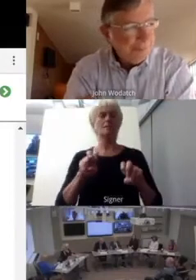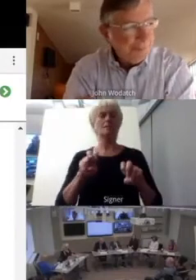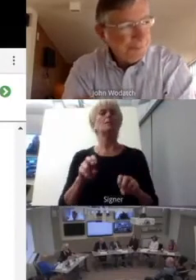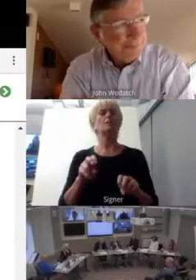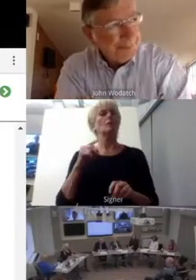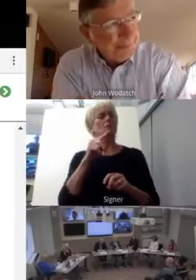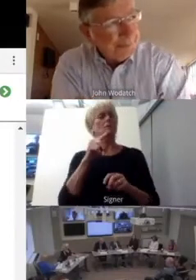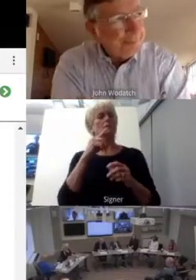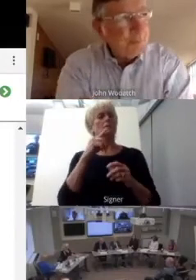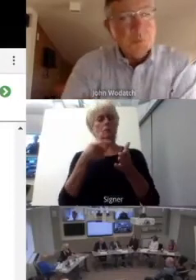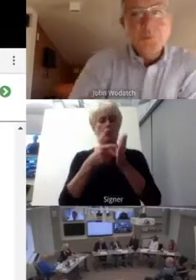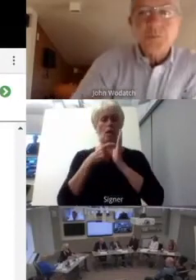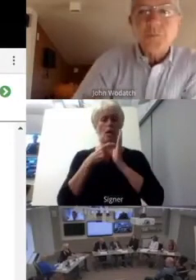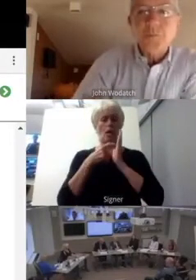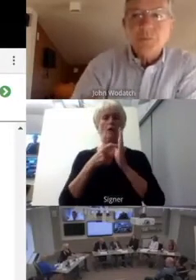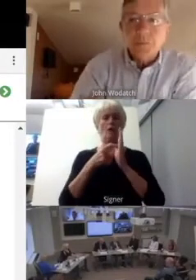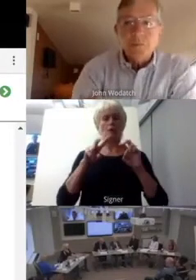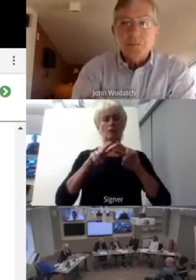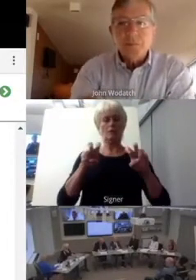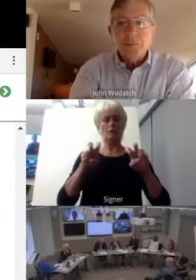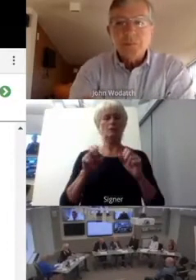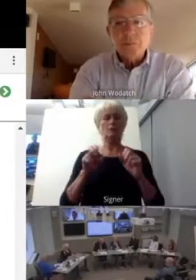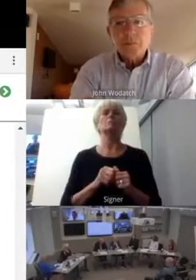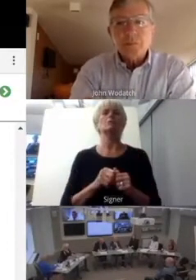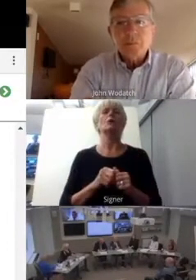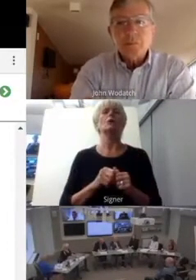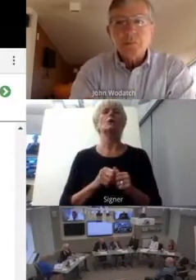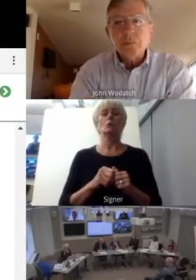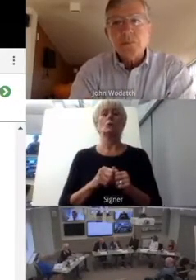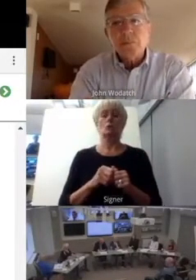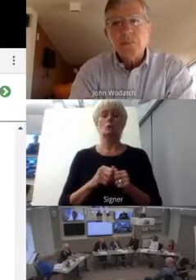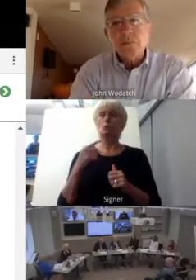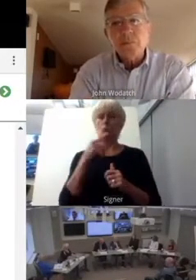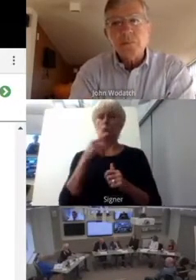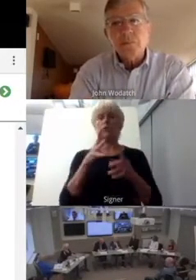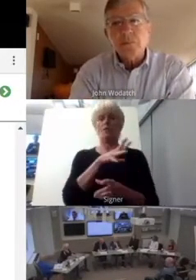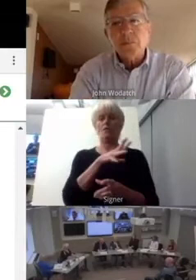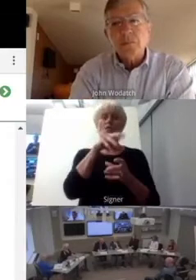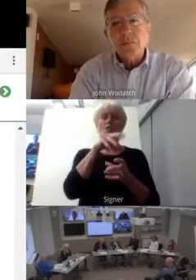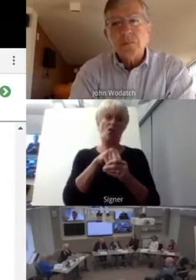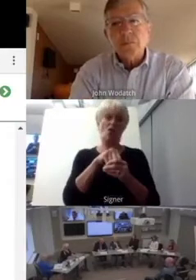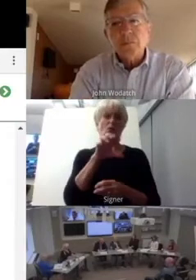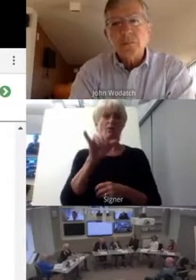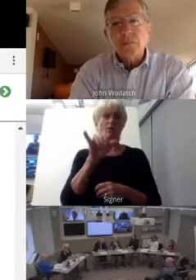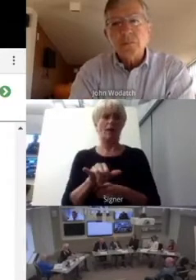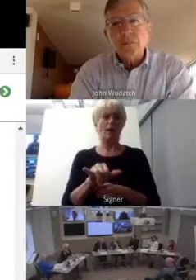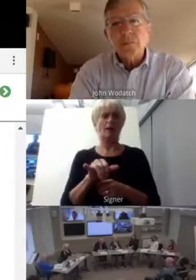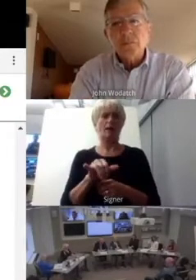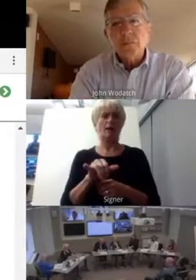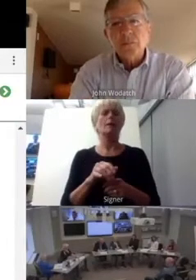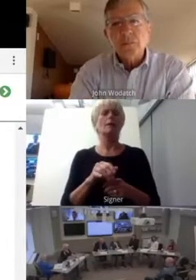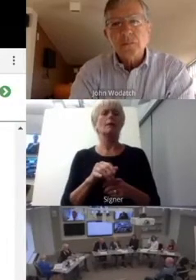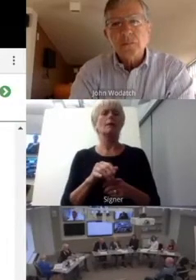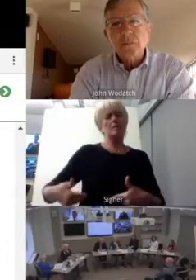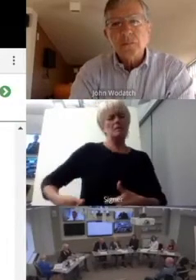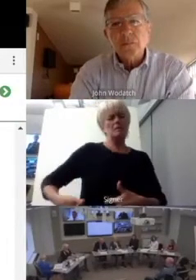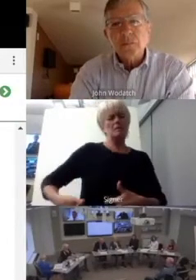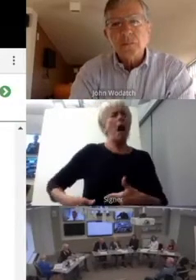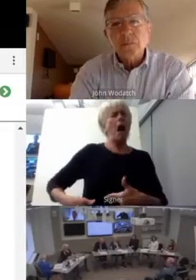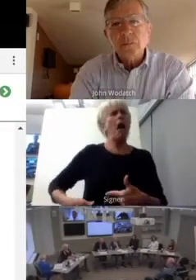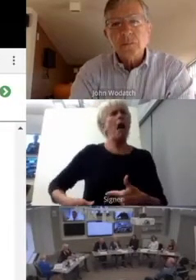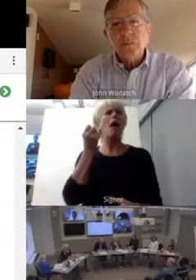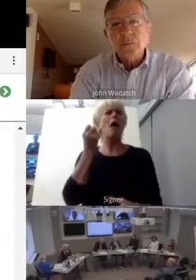been involved in doing those. And at one level, intuitively, it makes sense. But tell